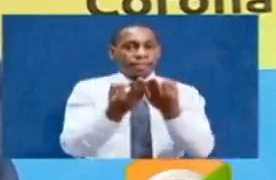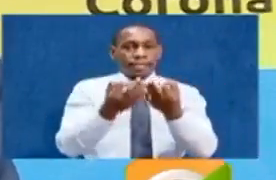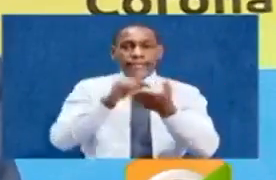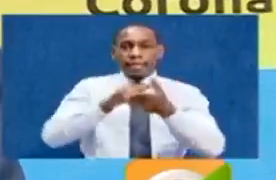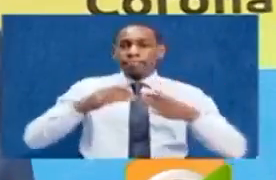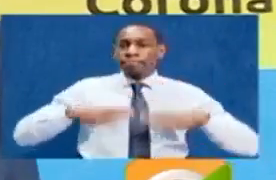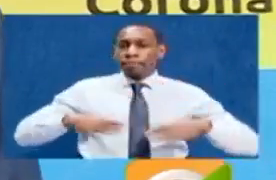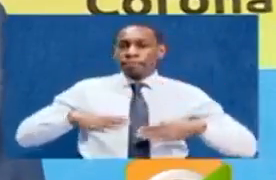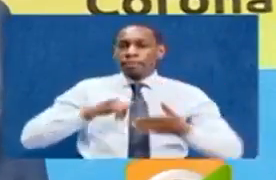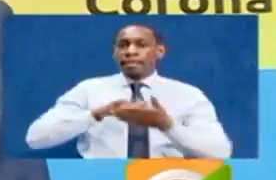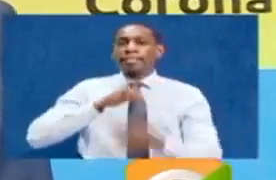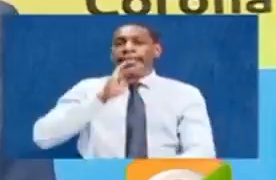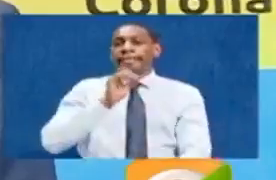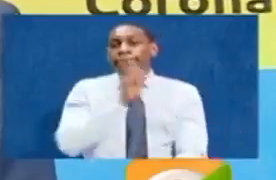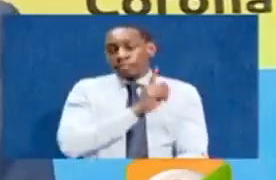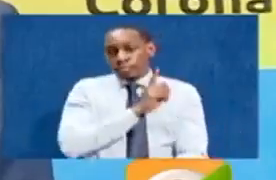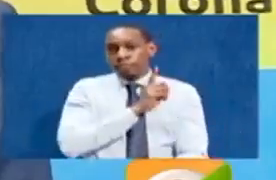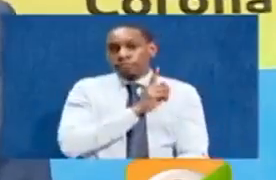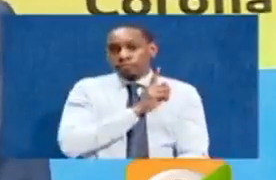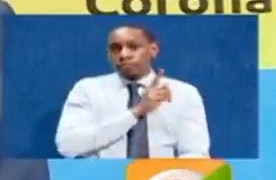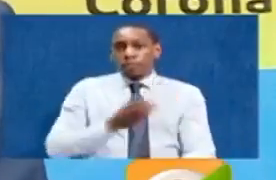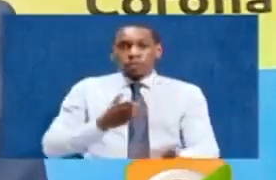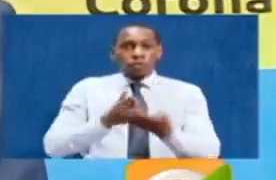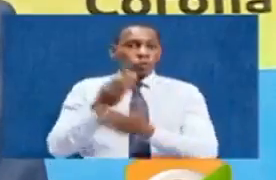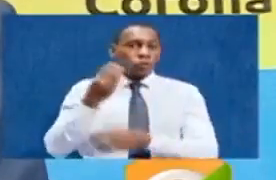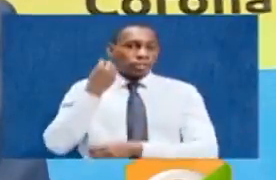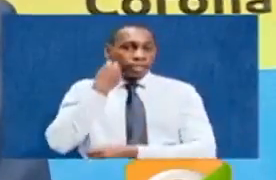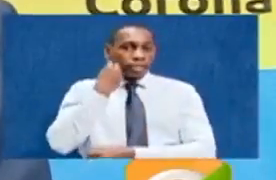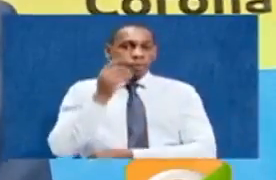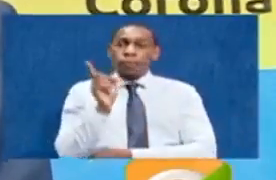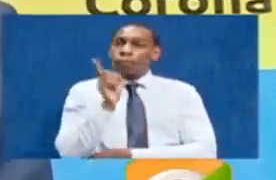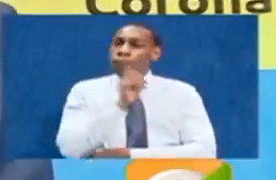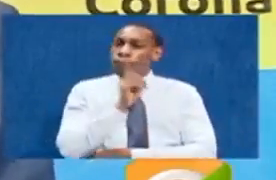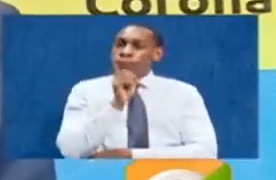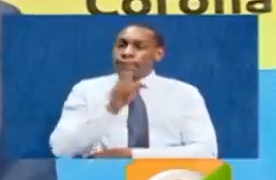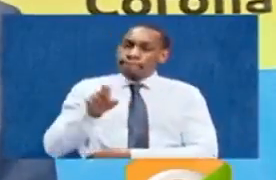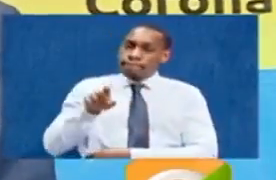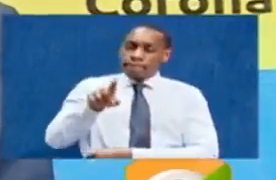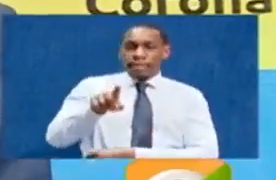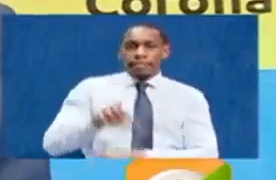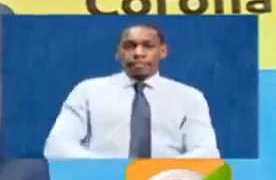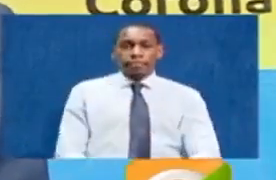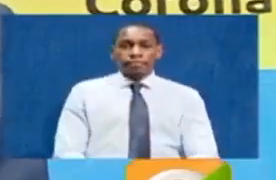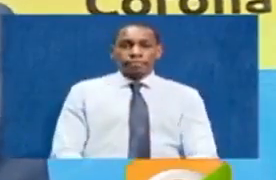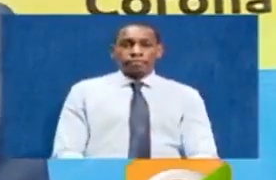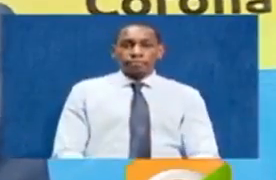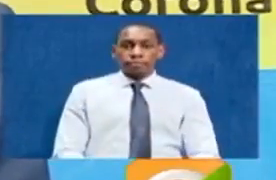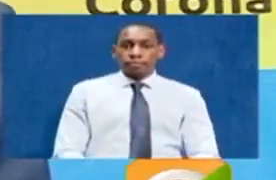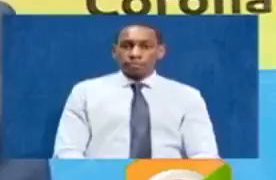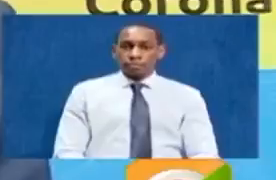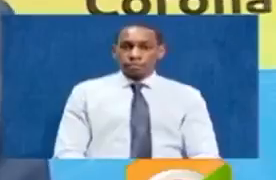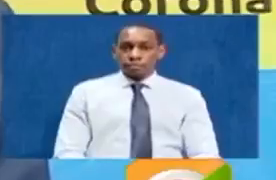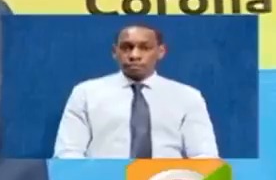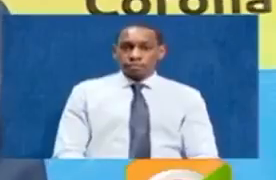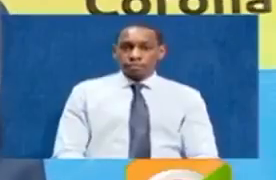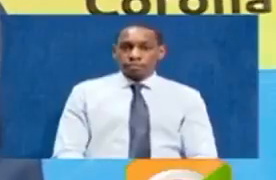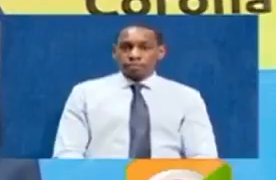of those who have succumbed to this deadly virus.